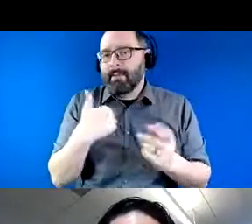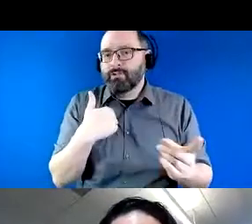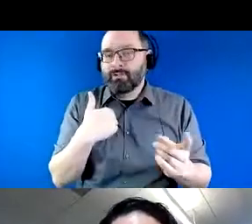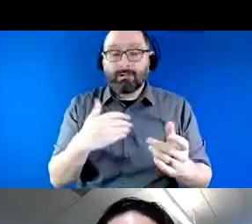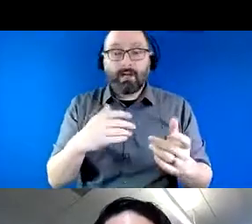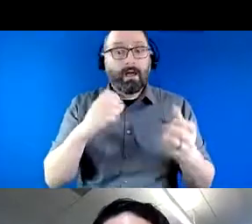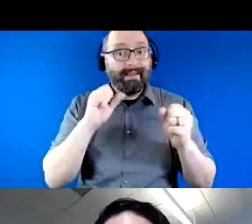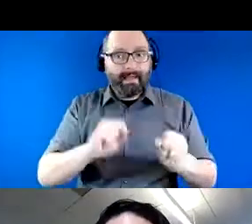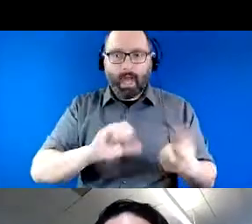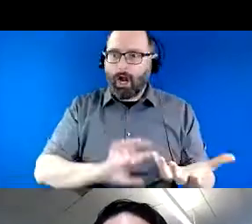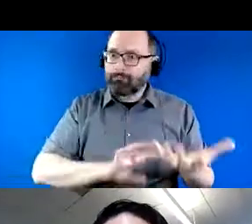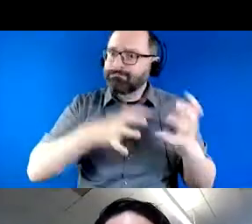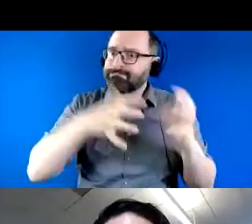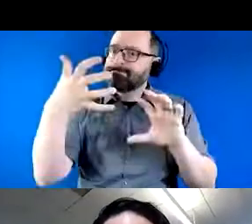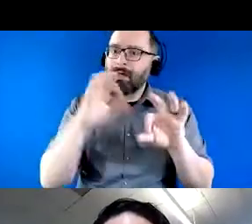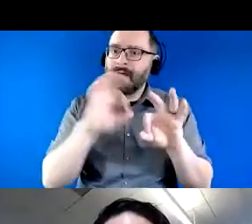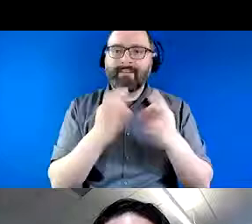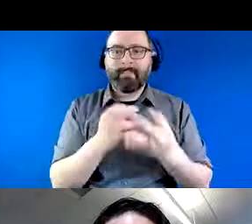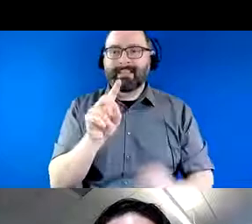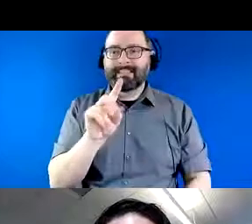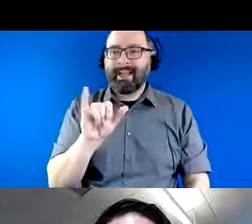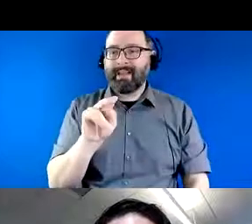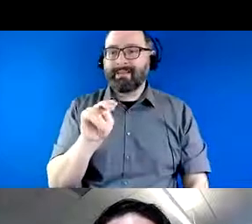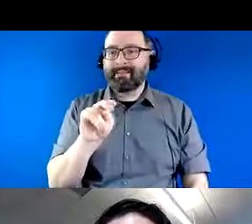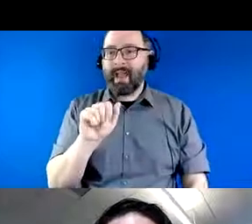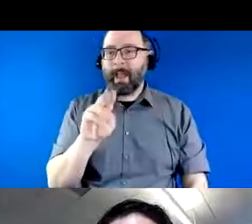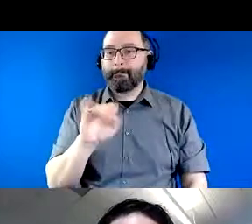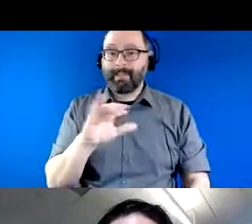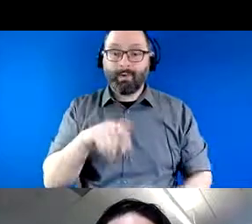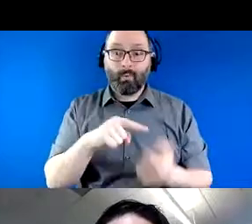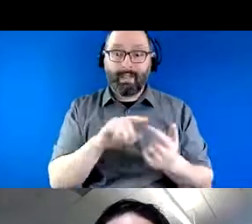disruption in the family dynamics when this is happening.